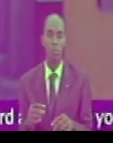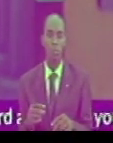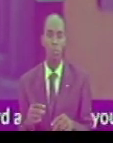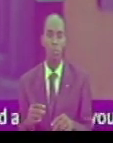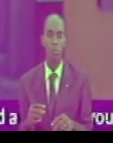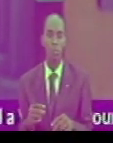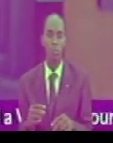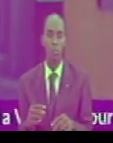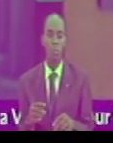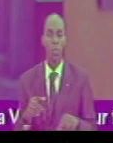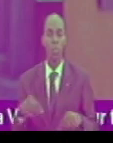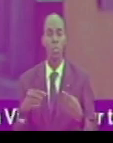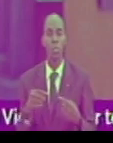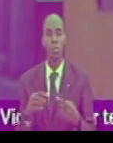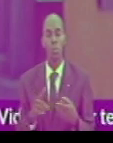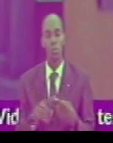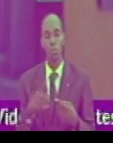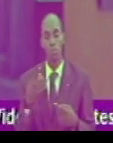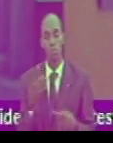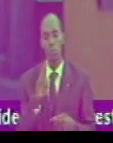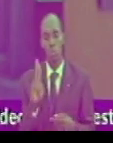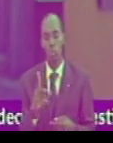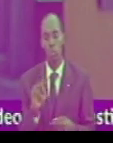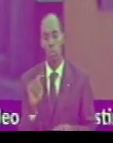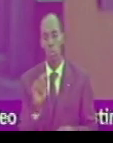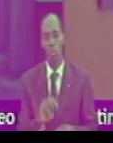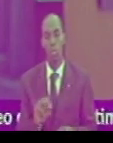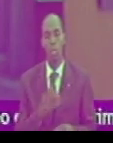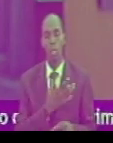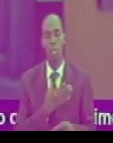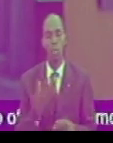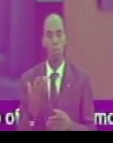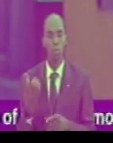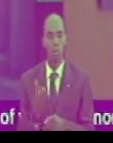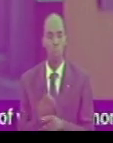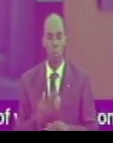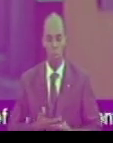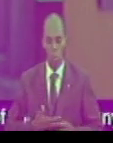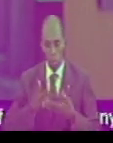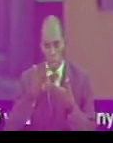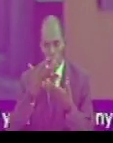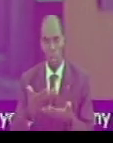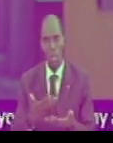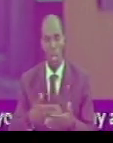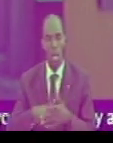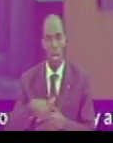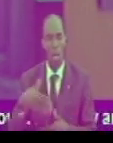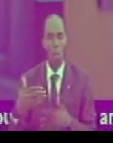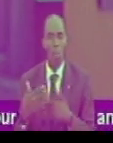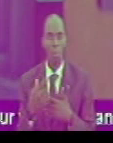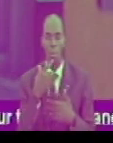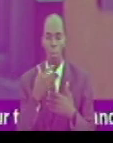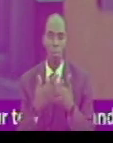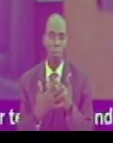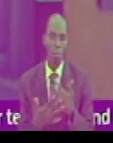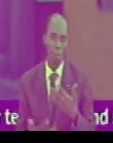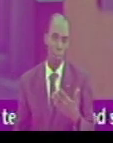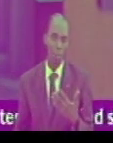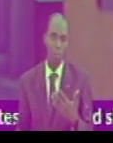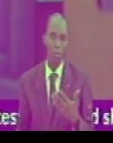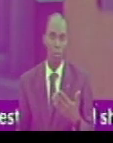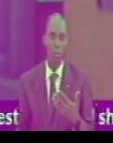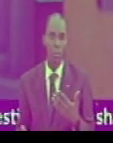in a day, for good 3 days. I called my friend, guy, see what I'm facing, what do I do? He said, you need